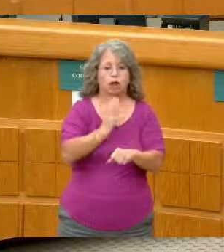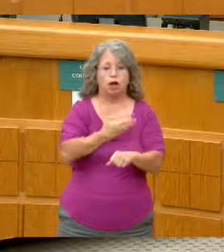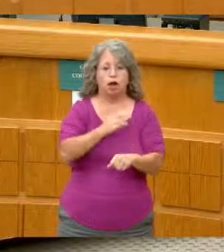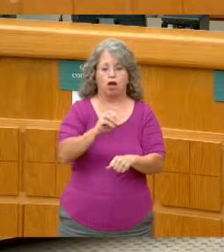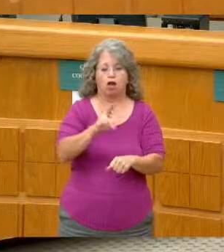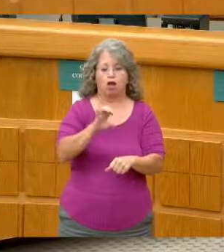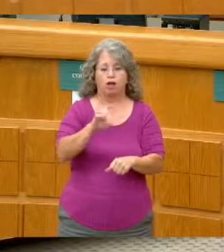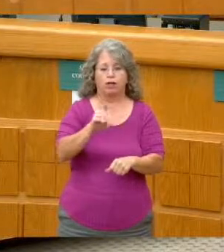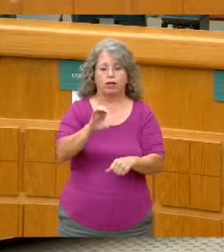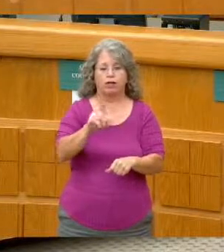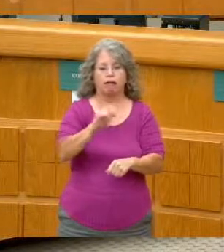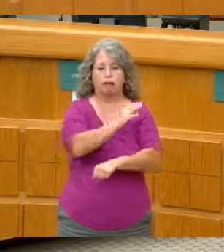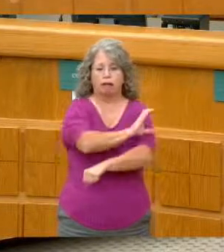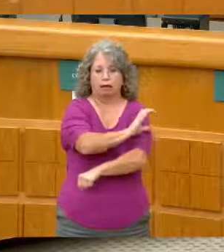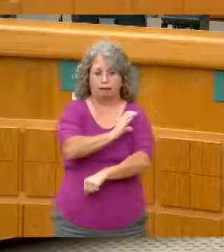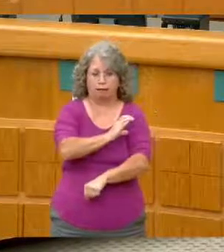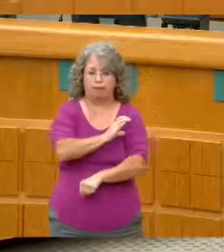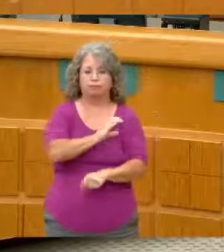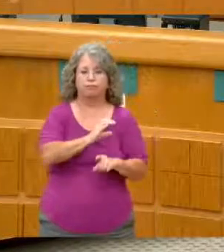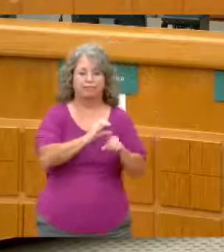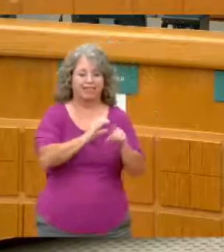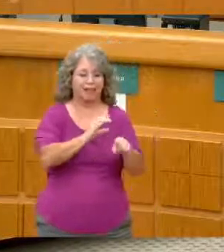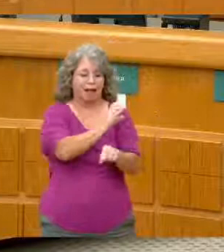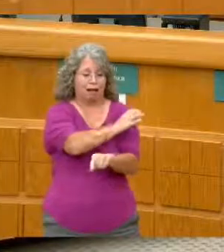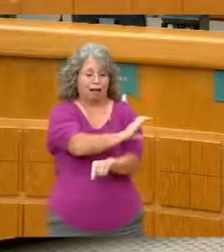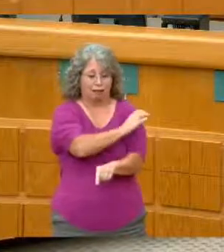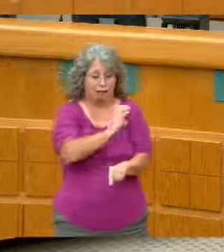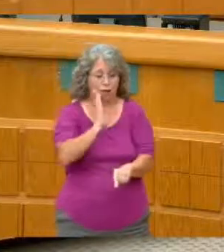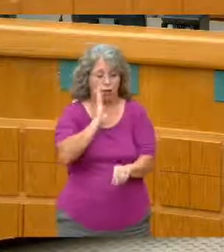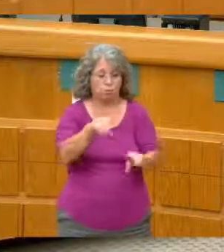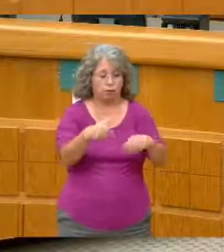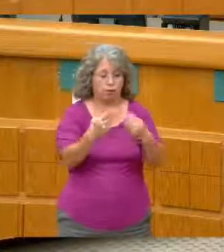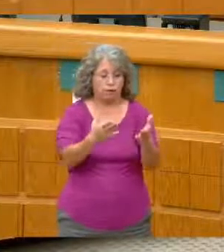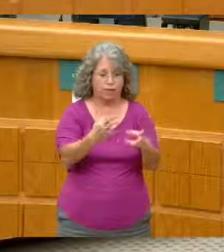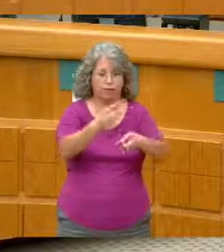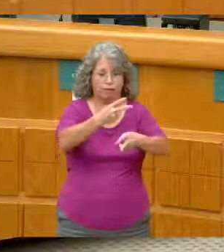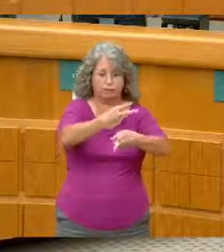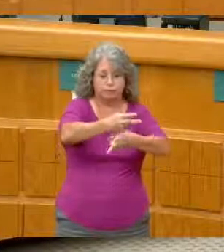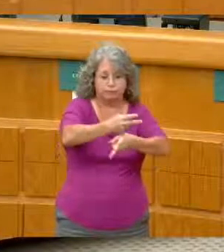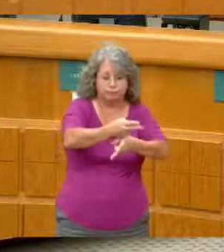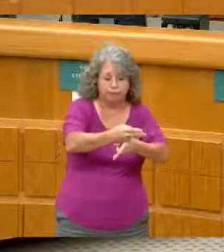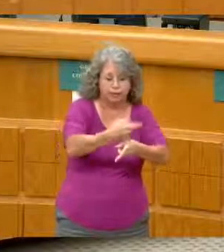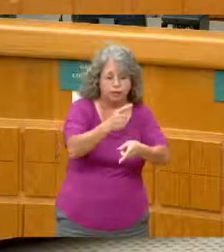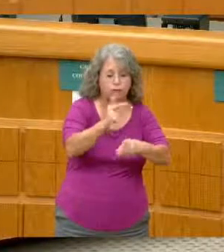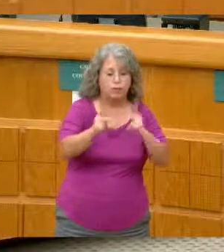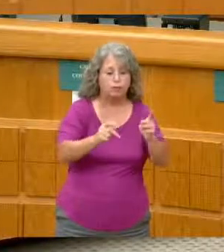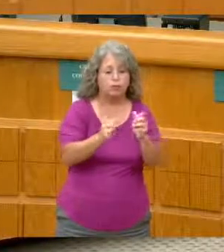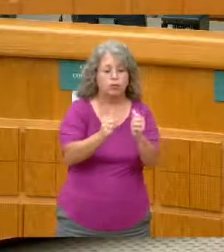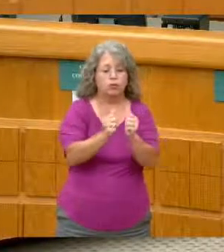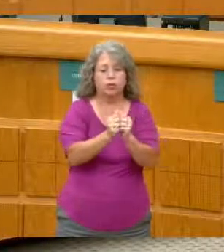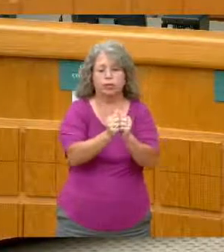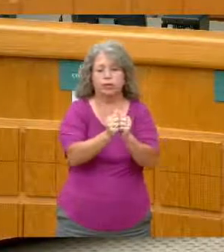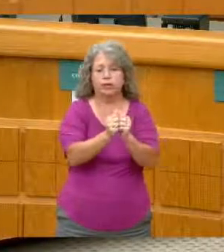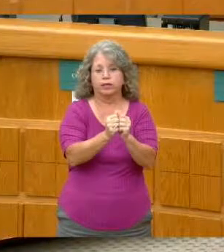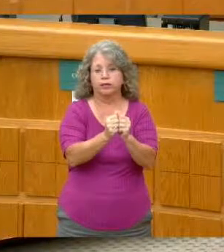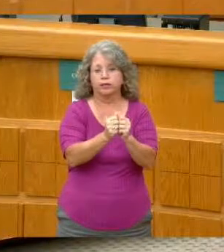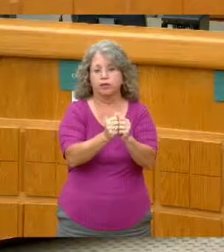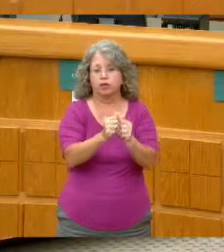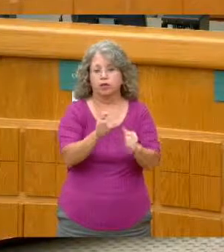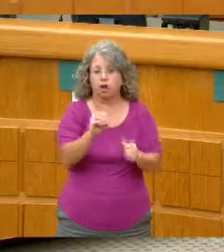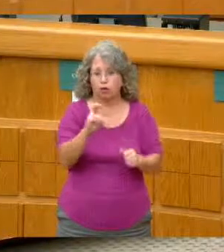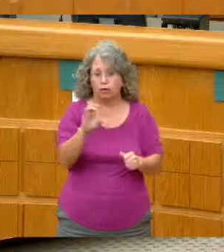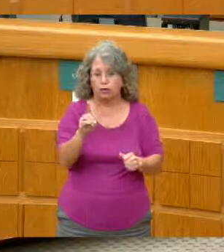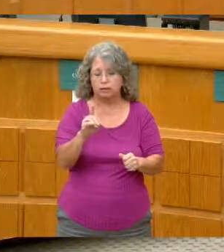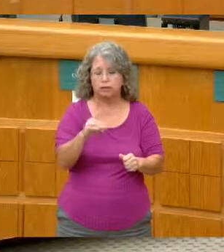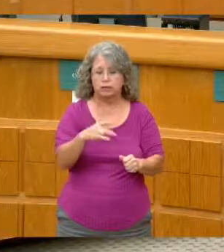no-cost medical care and advice to those who have had a positive test for the coronavirus. So here's